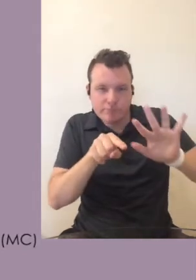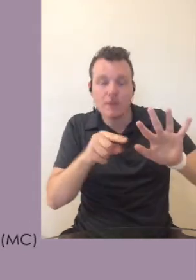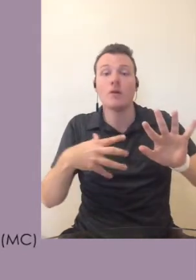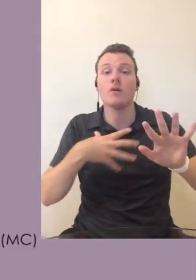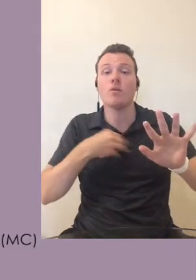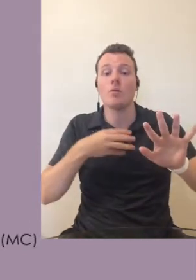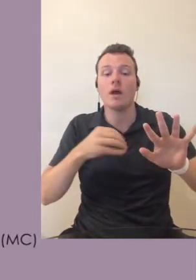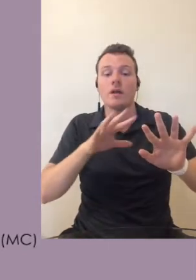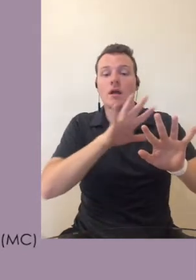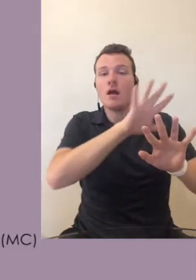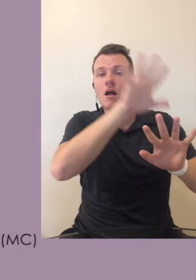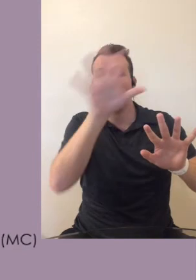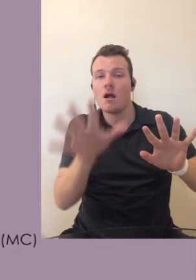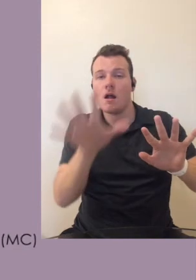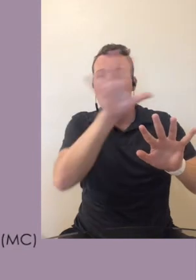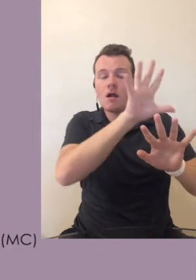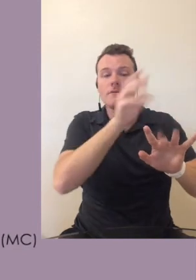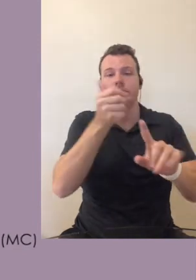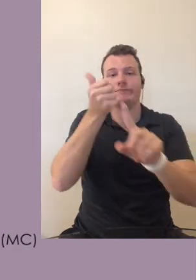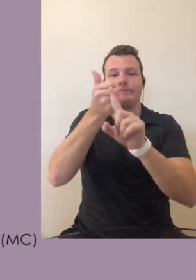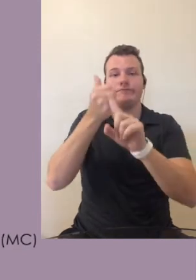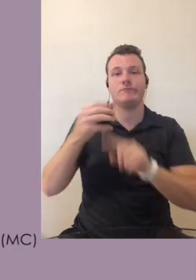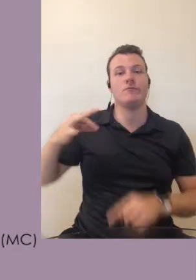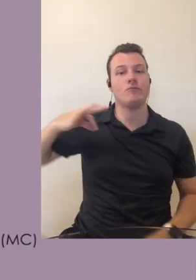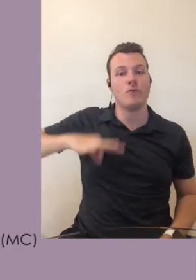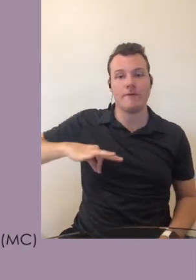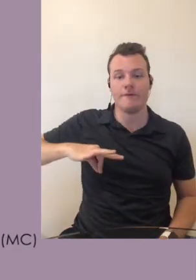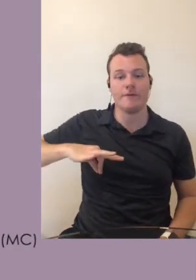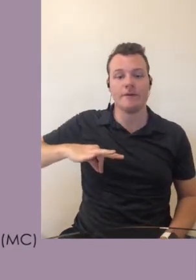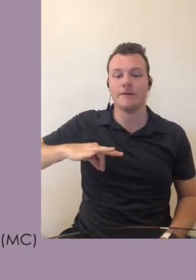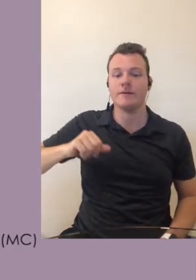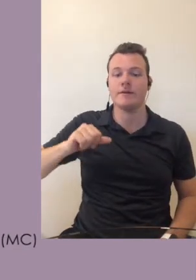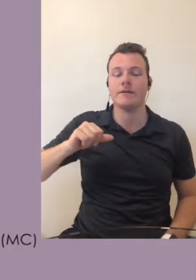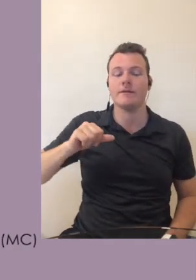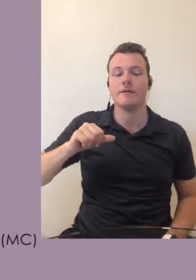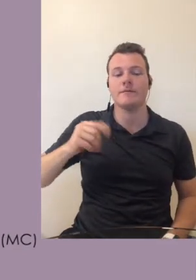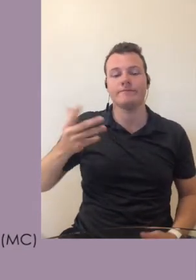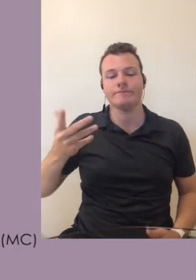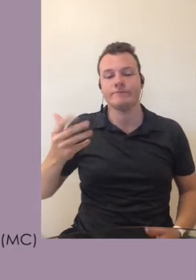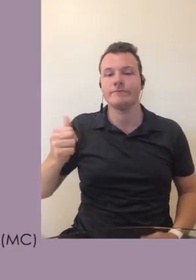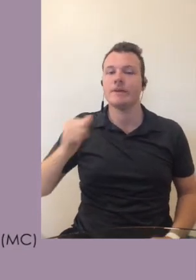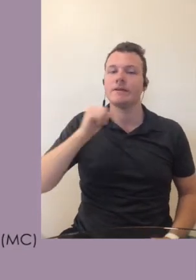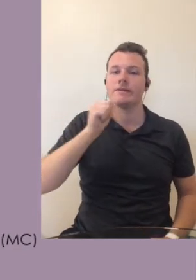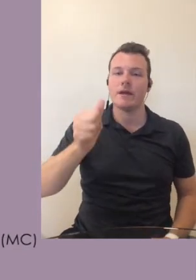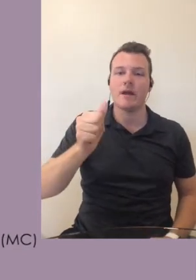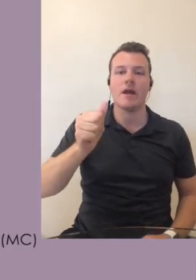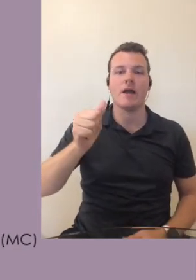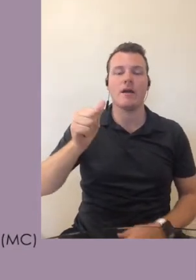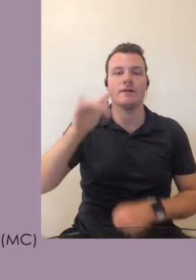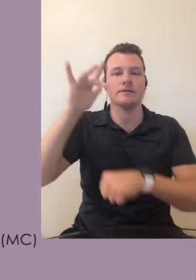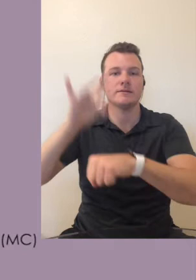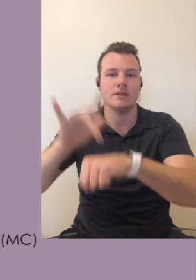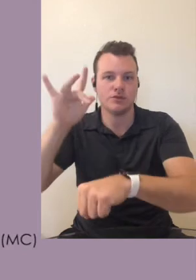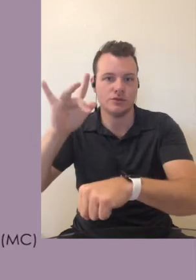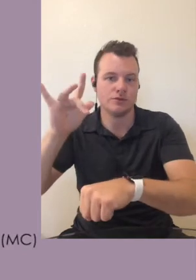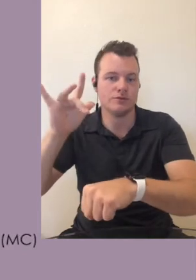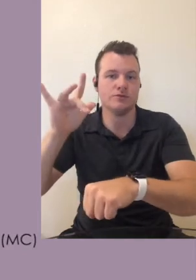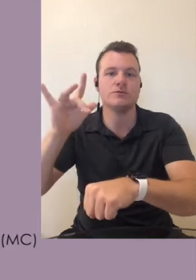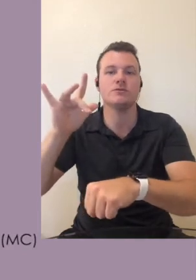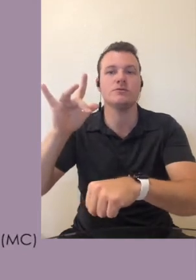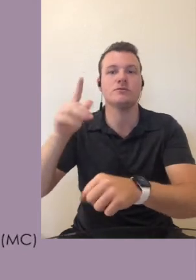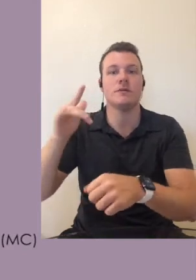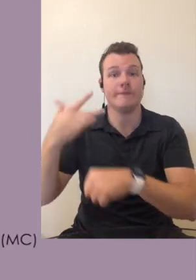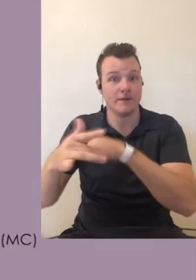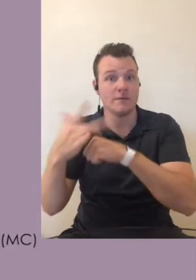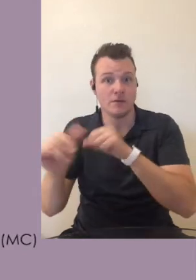white shaded area is profit that is not going into the hands of